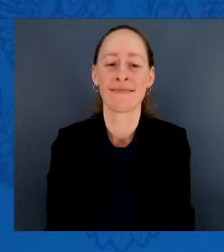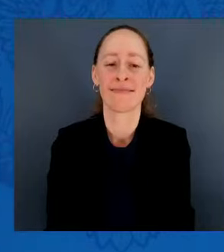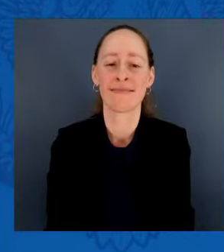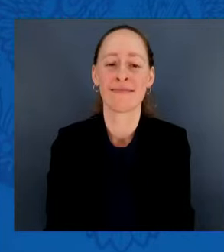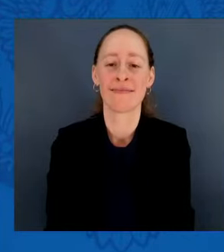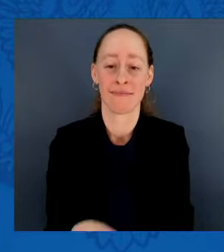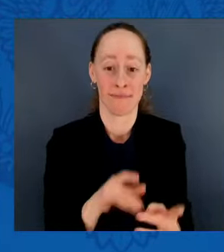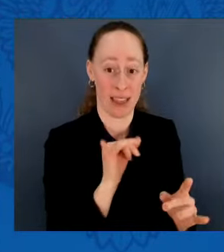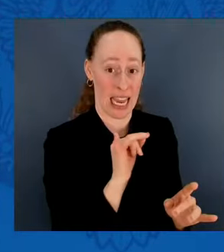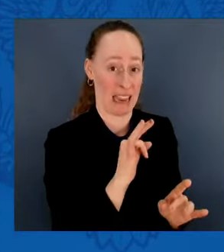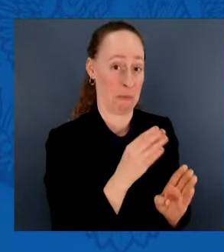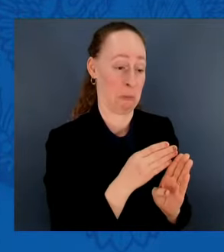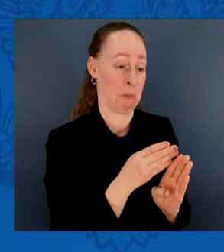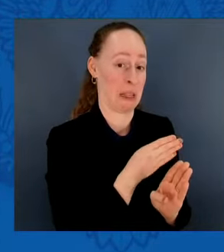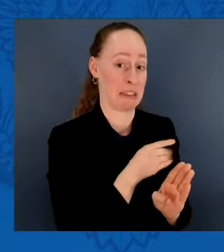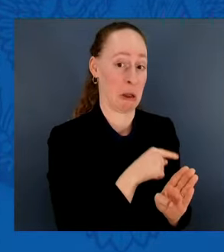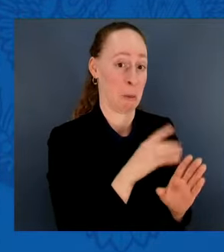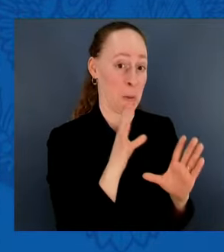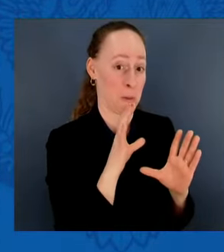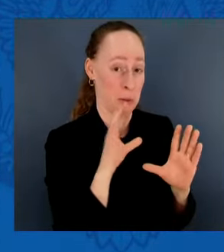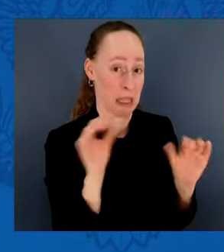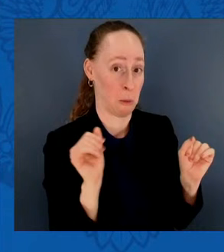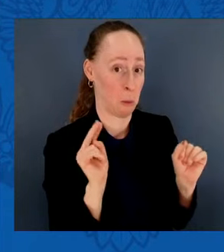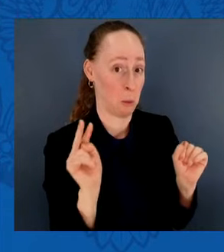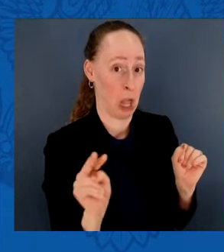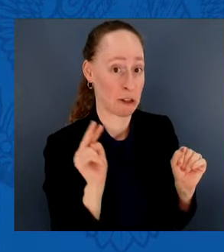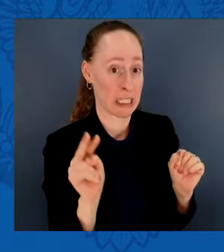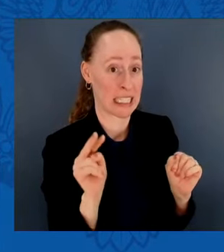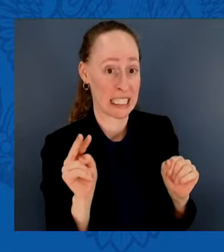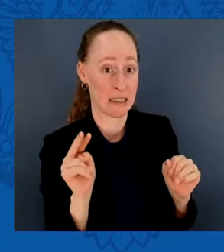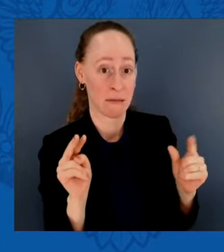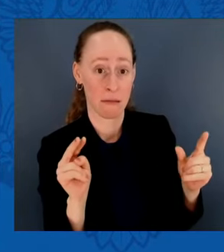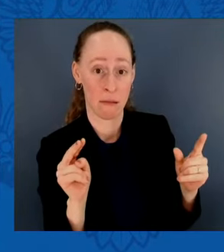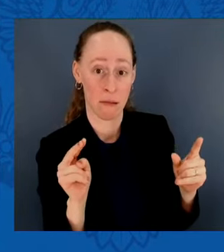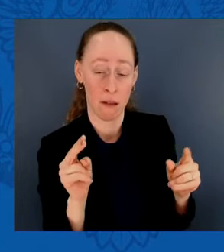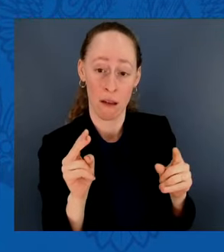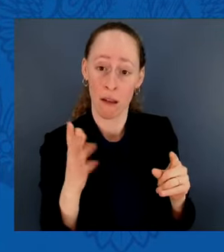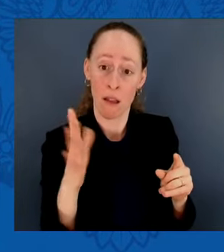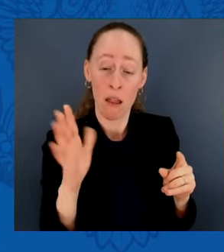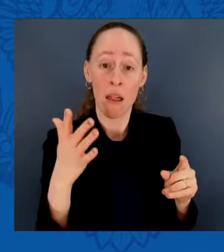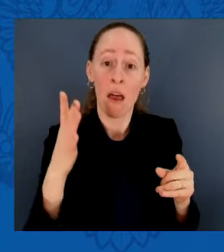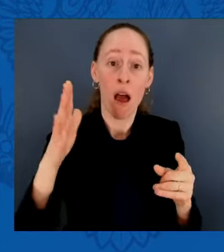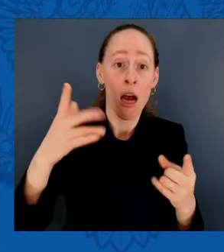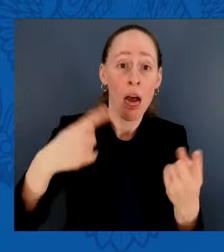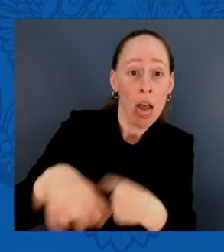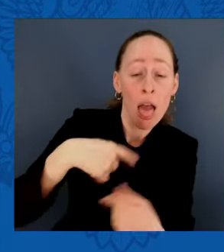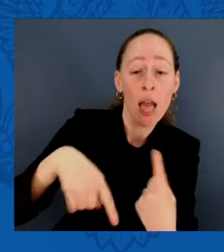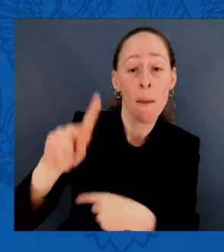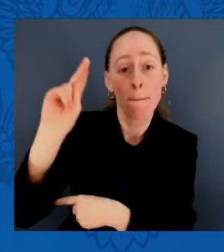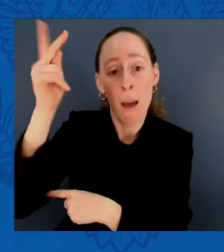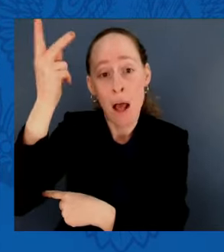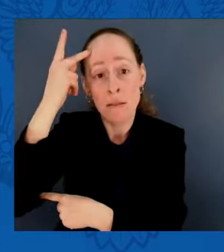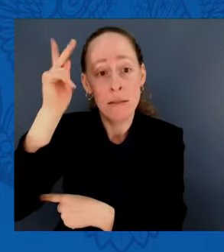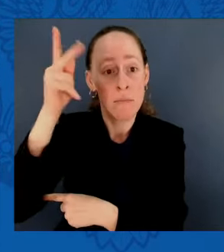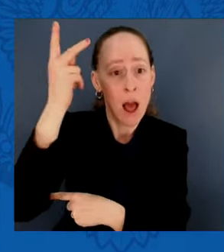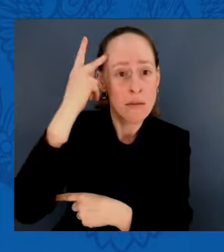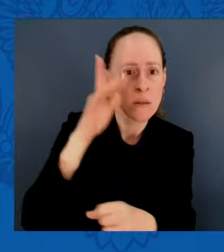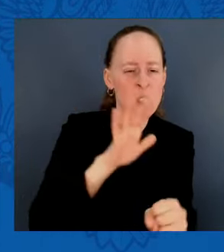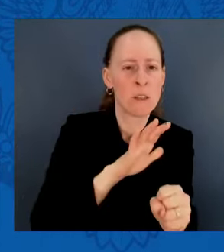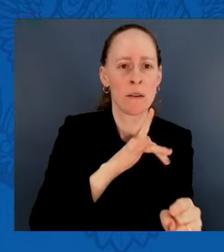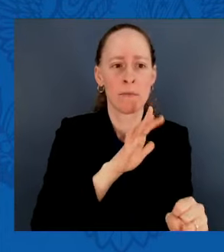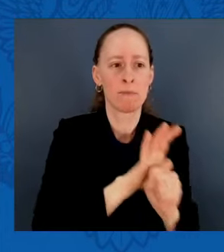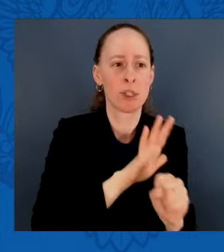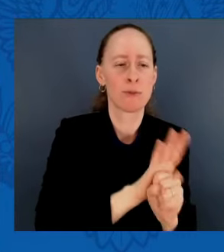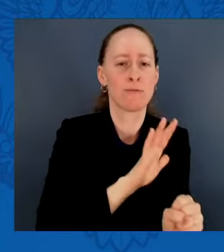politics, and pressuring members of Congress to block the bill, join me and telling the Congress to pass it. We can